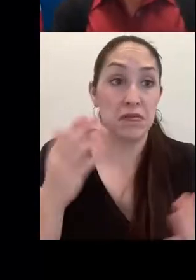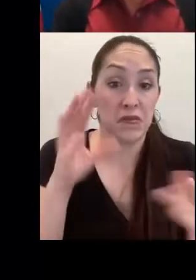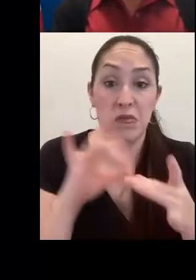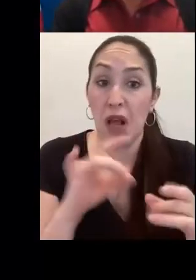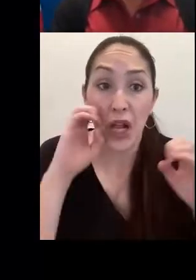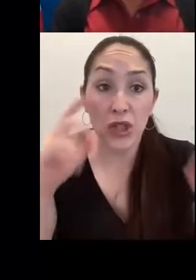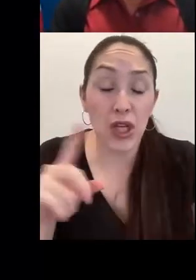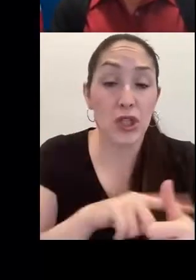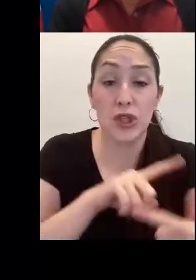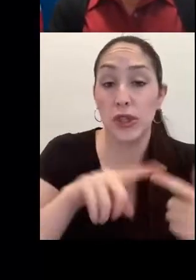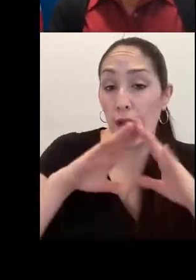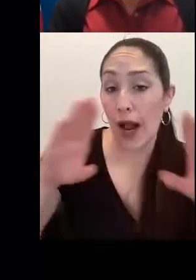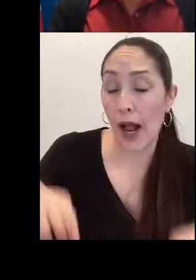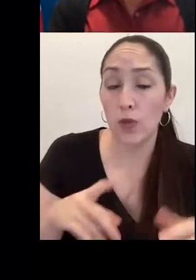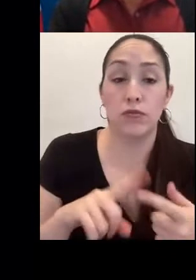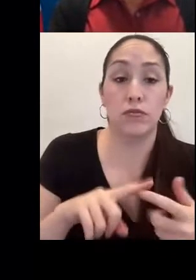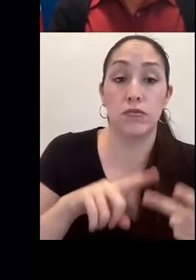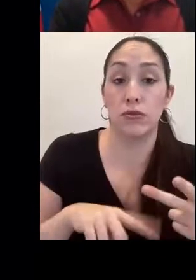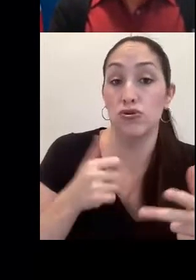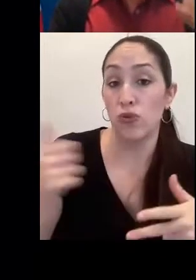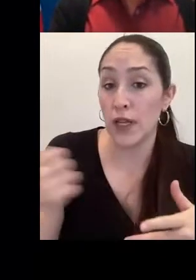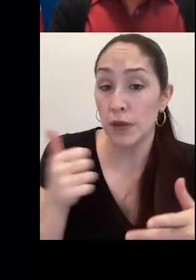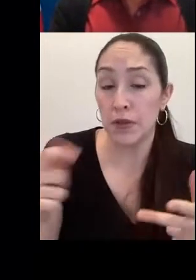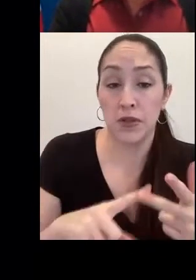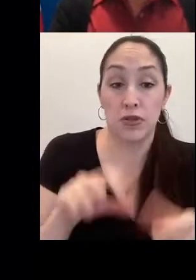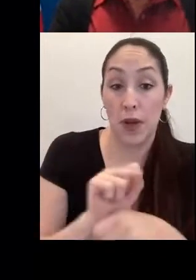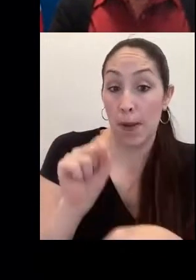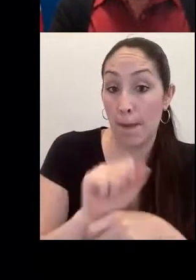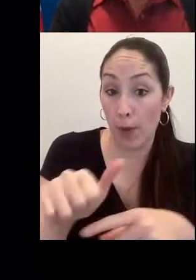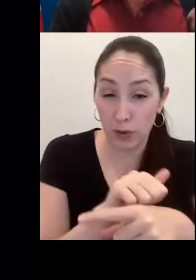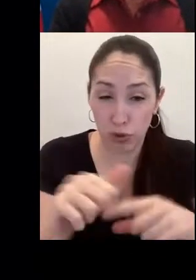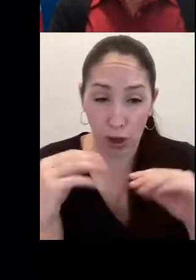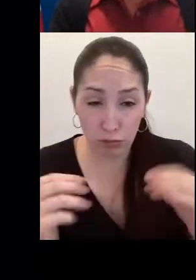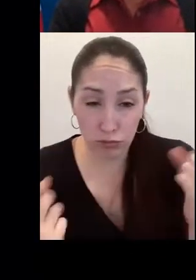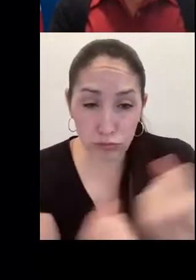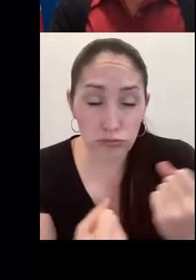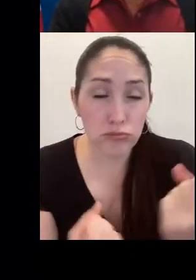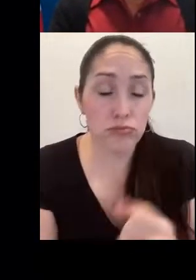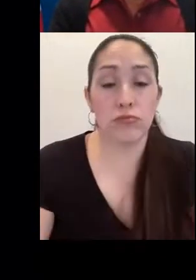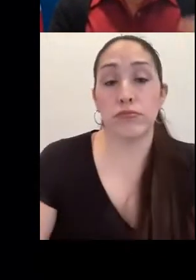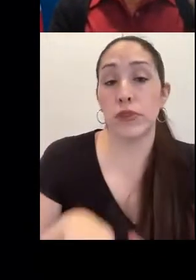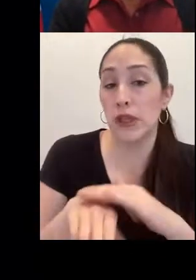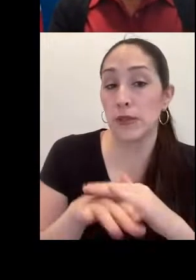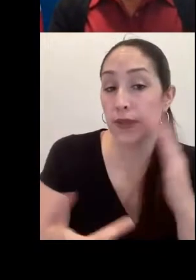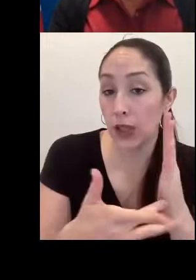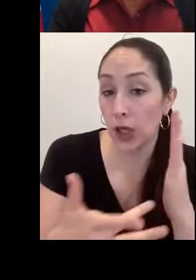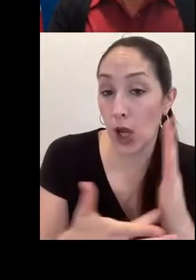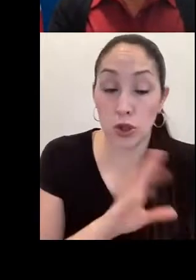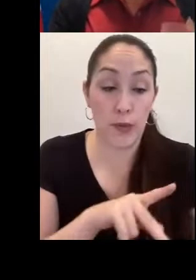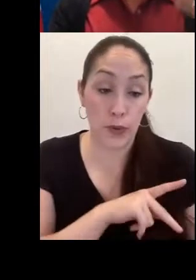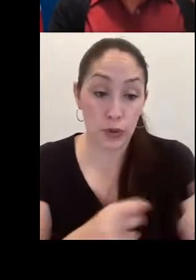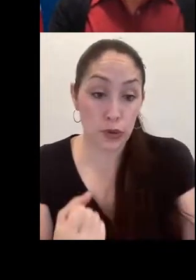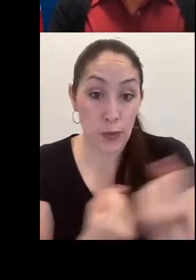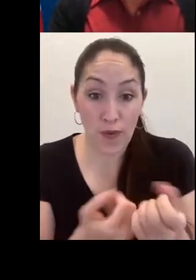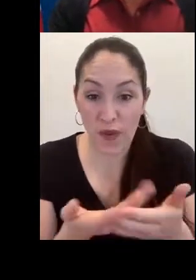housing, transportation, employment training and support, assistive technology, personal support devices, healthcare